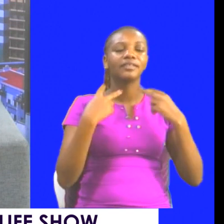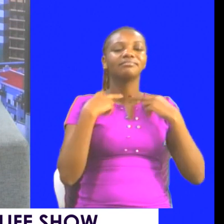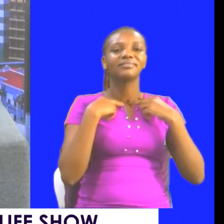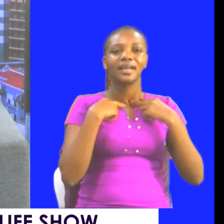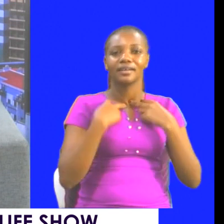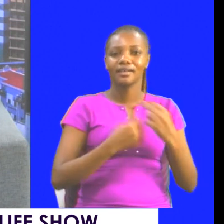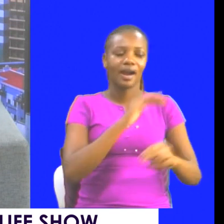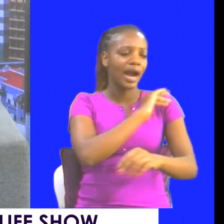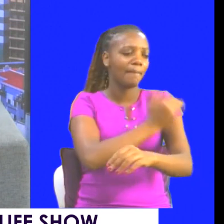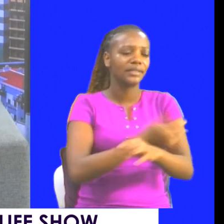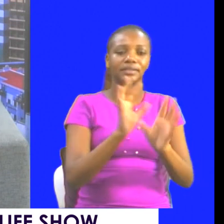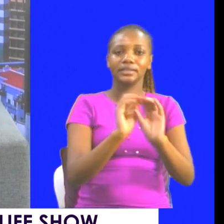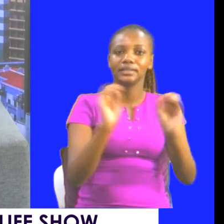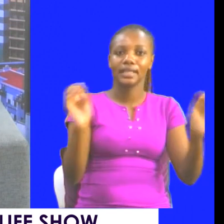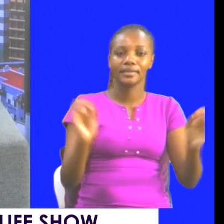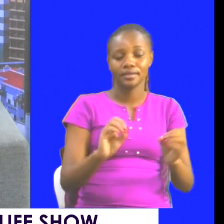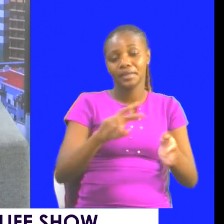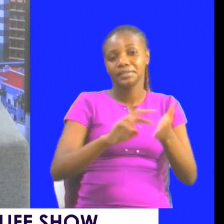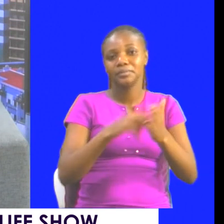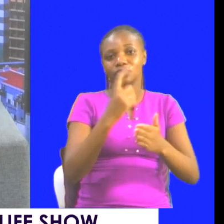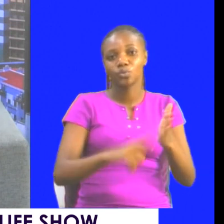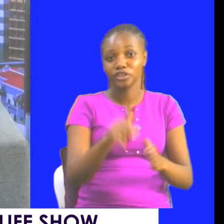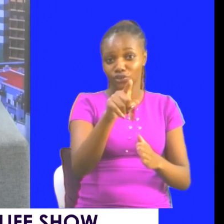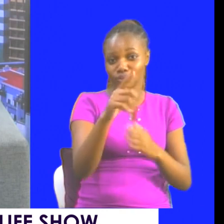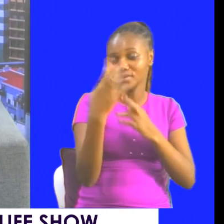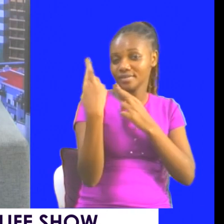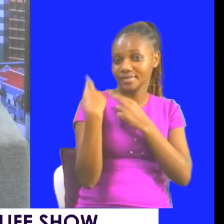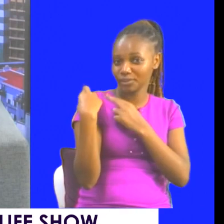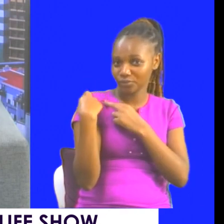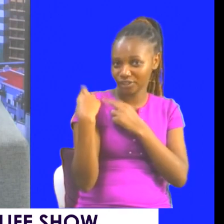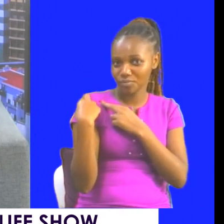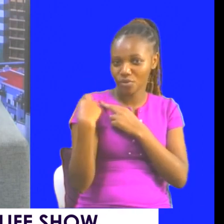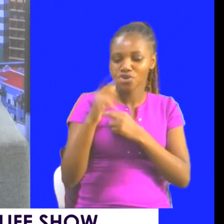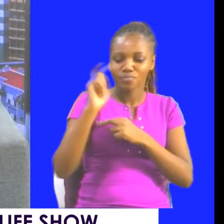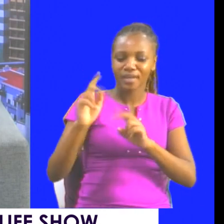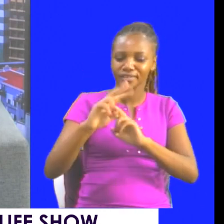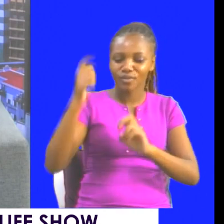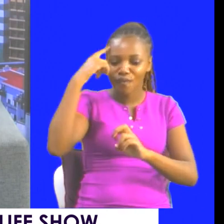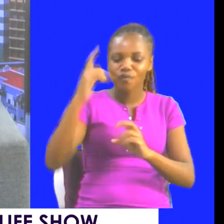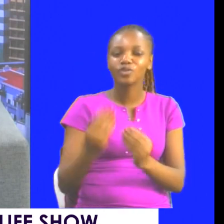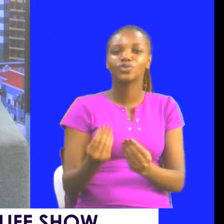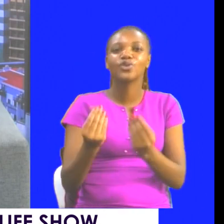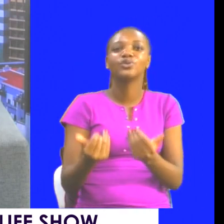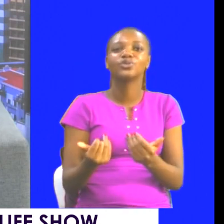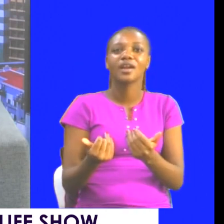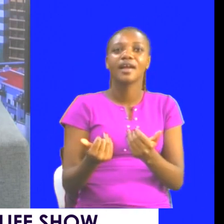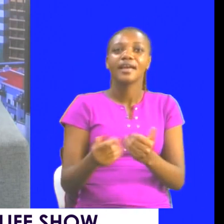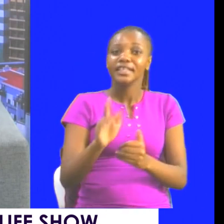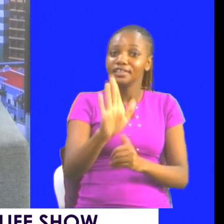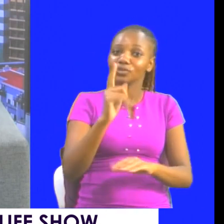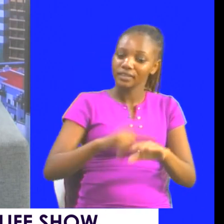incapacitations, you are the candidate for growth. It means that you are looking for solutions. It means it is time for you to look